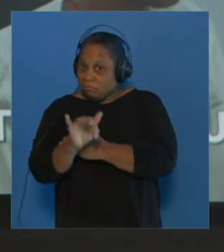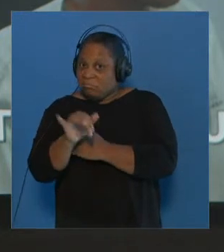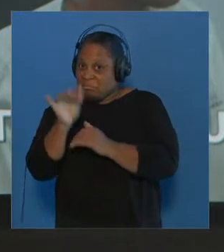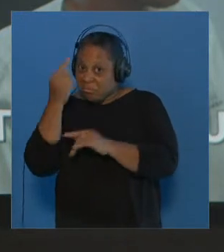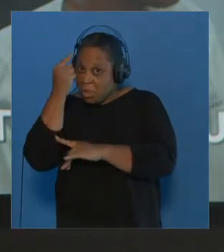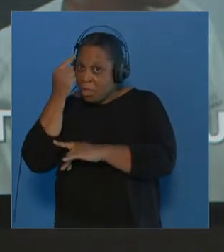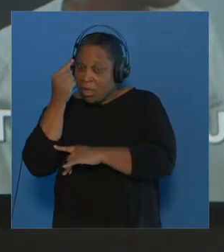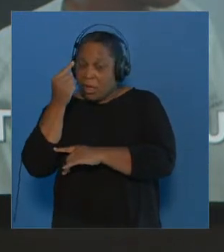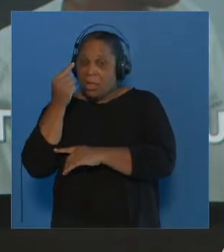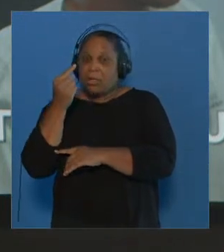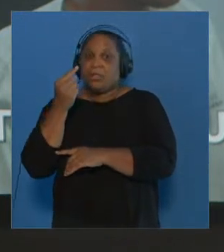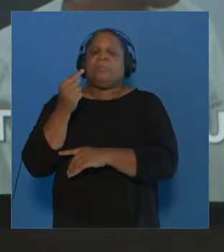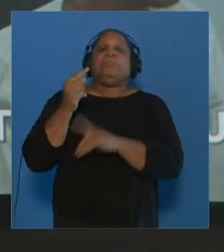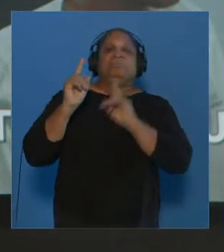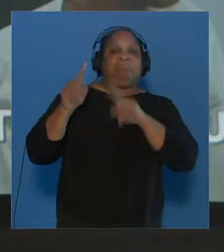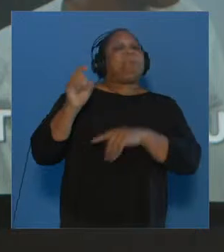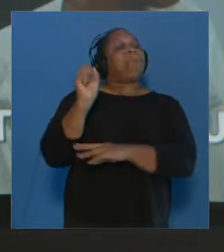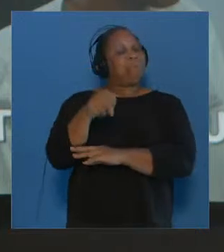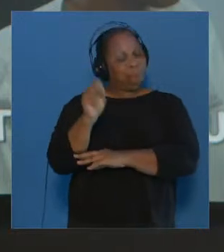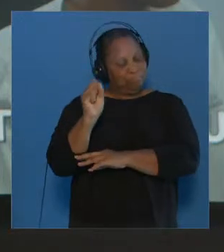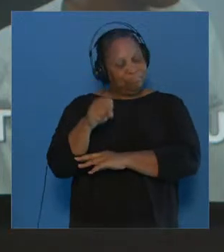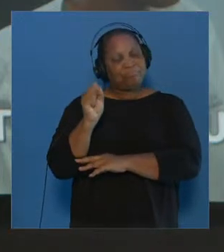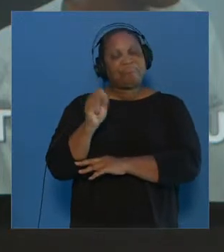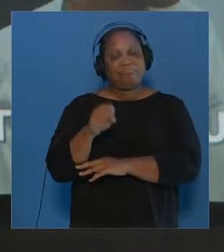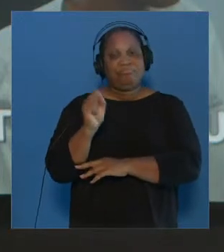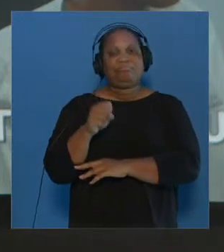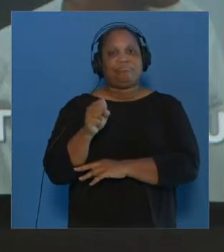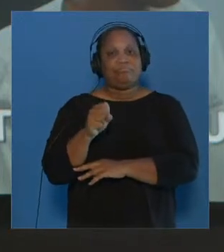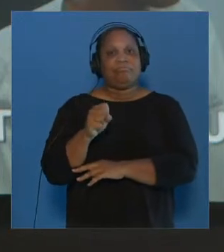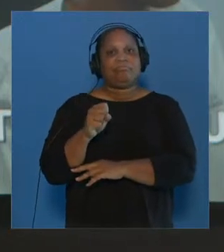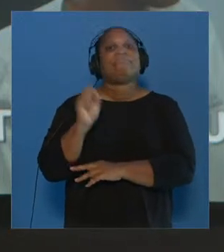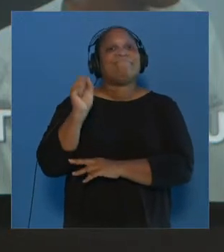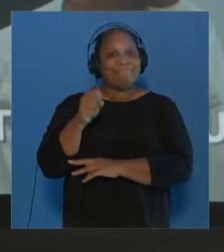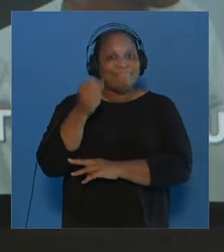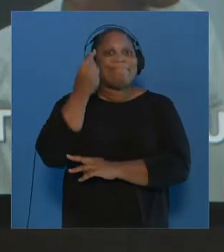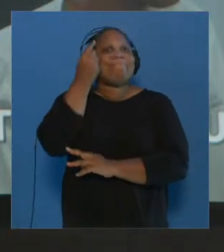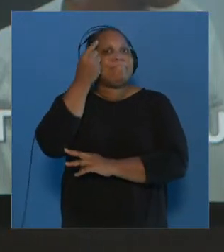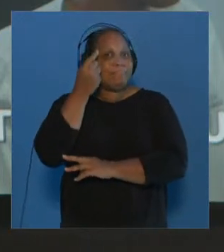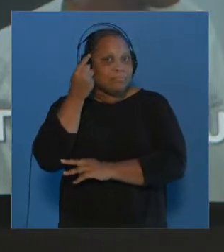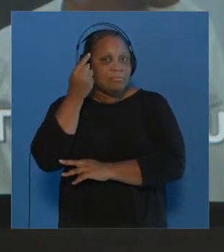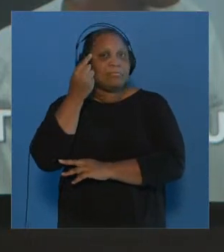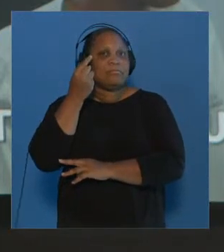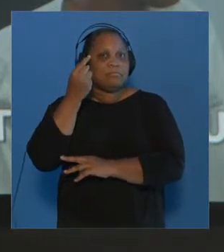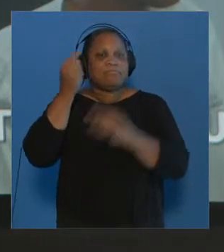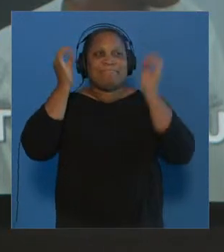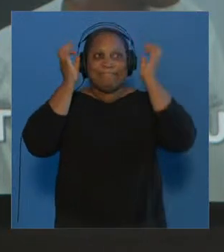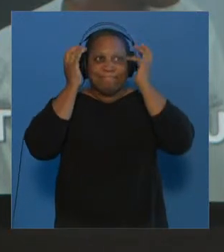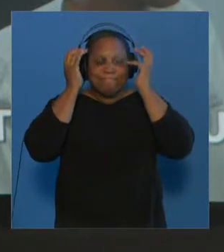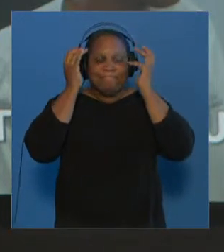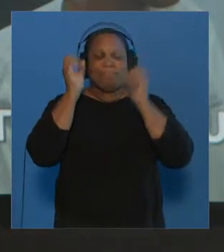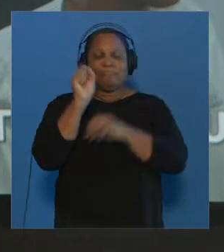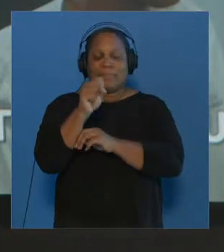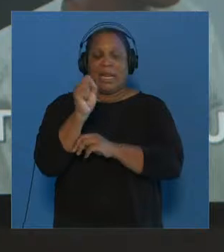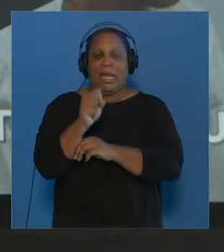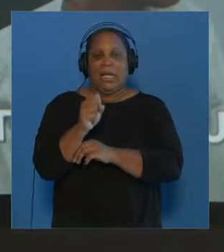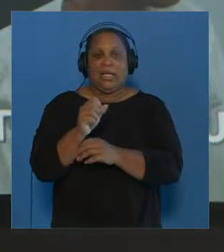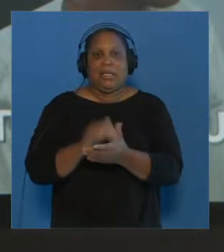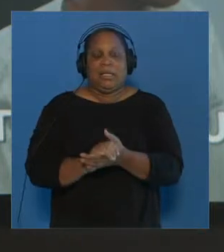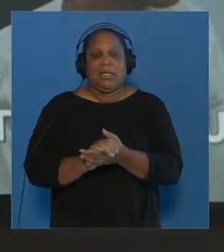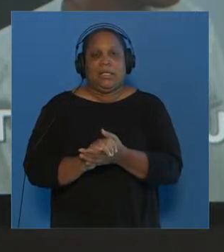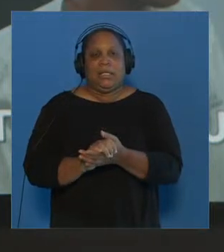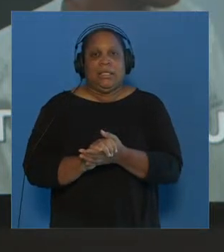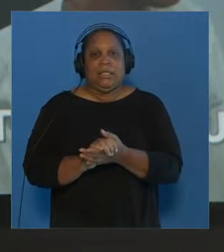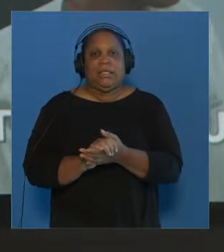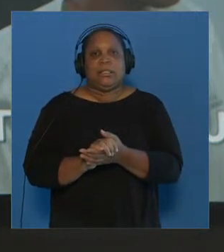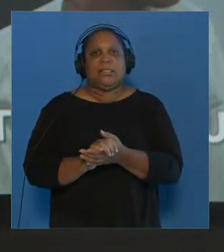mind? Absolutely. That is what we are considering. And so